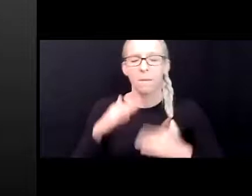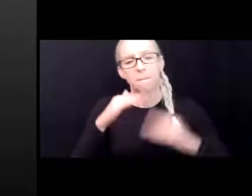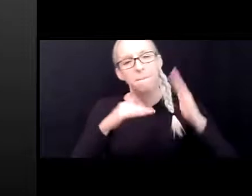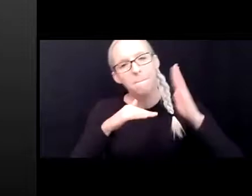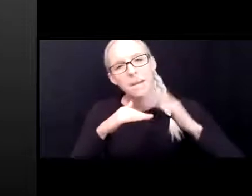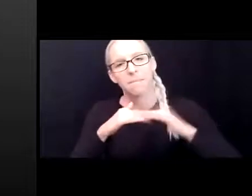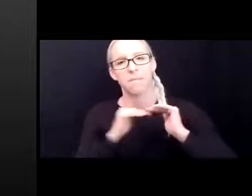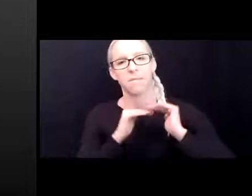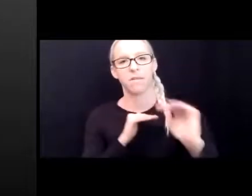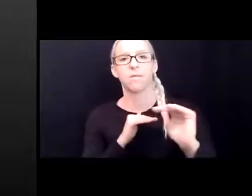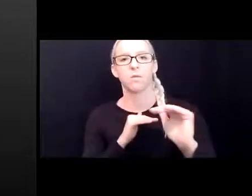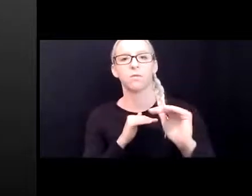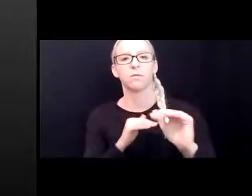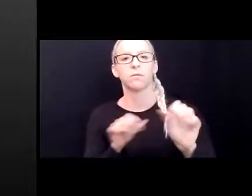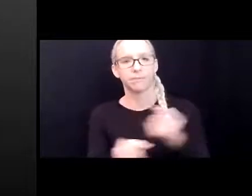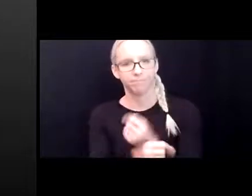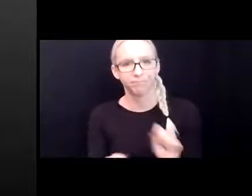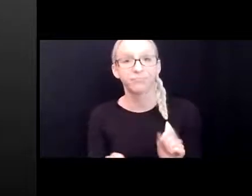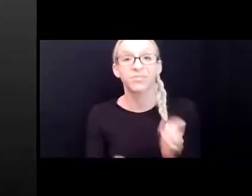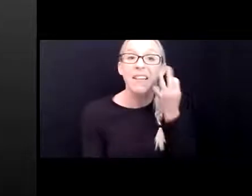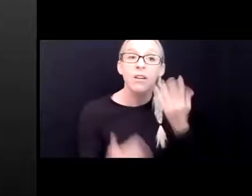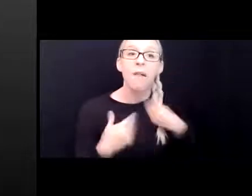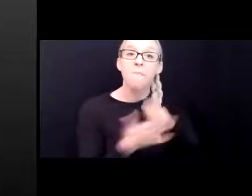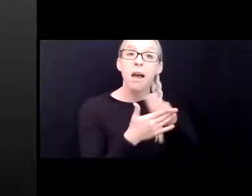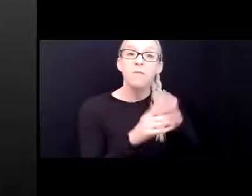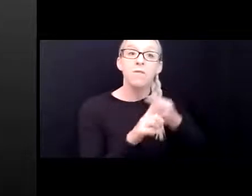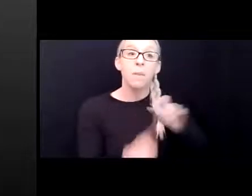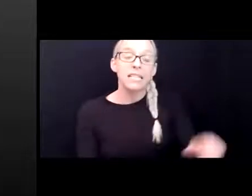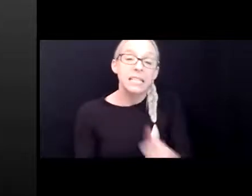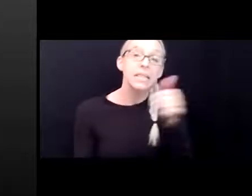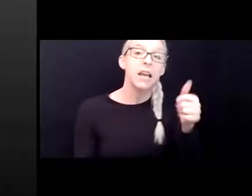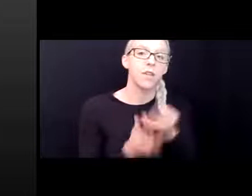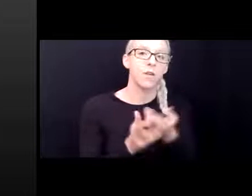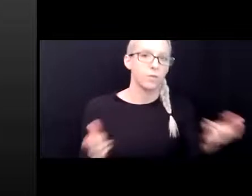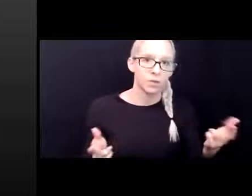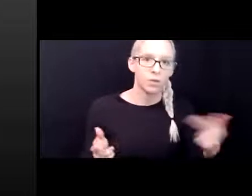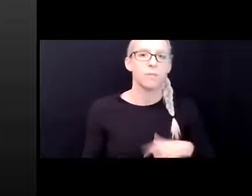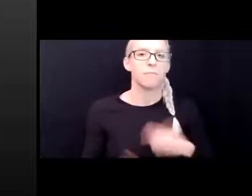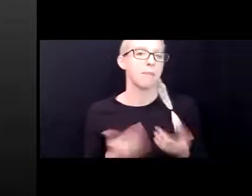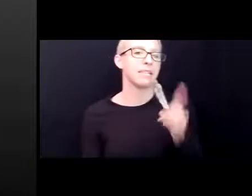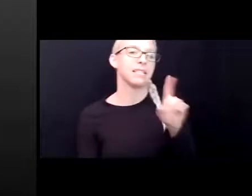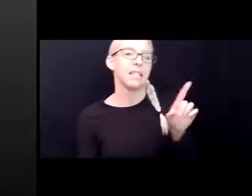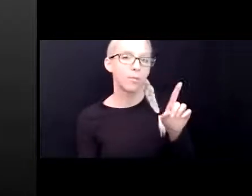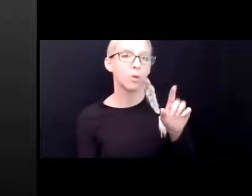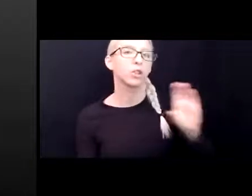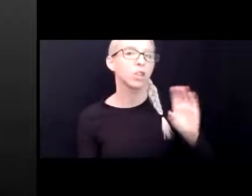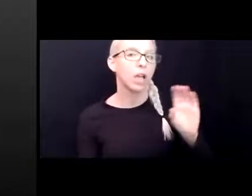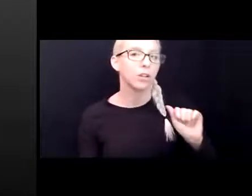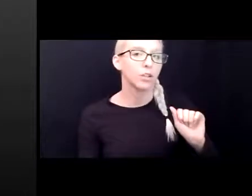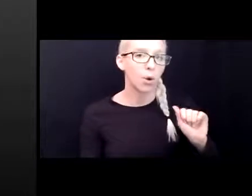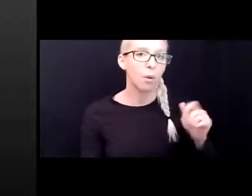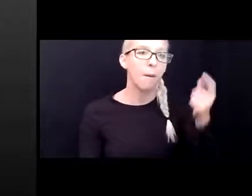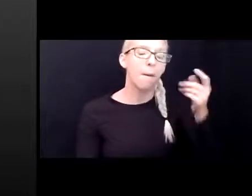If they get income from another source, through maybe a disabled adult child benefit or the